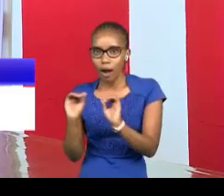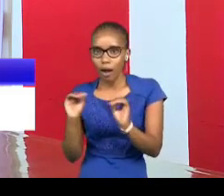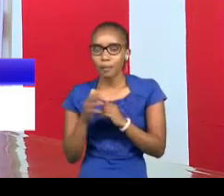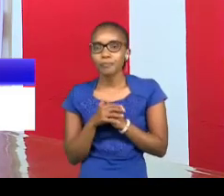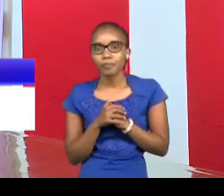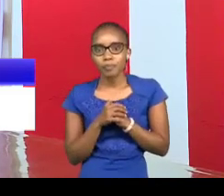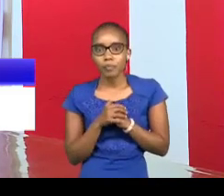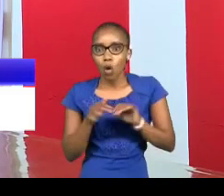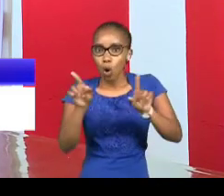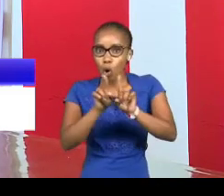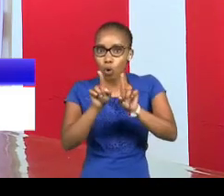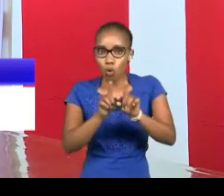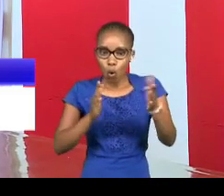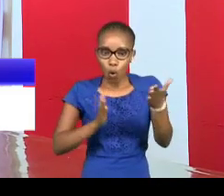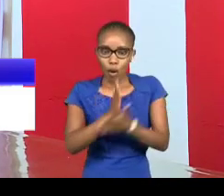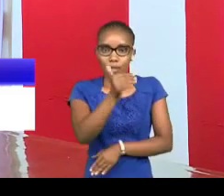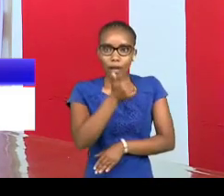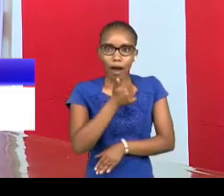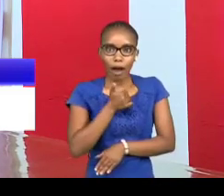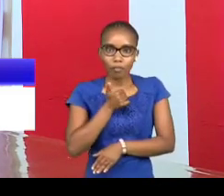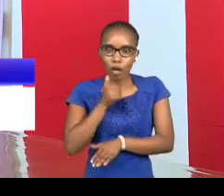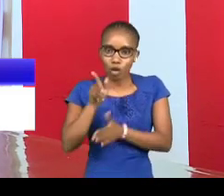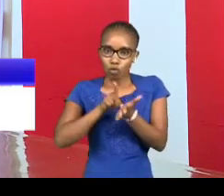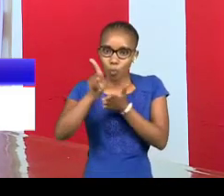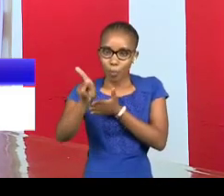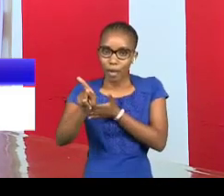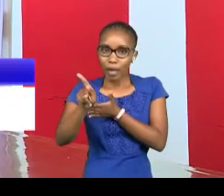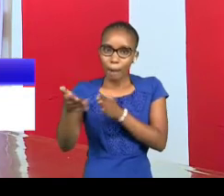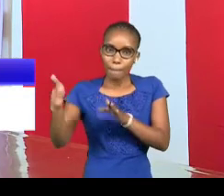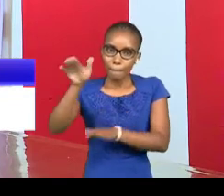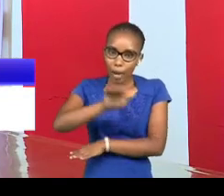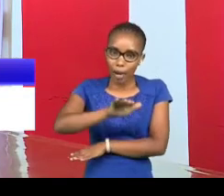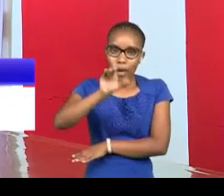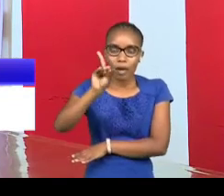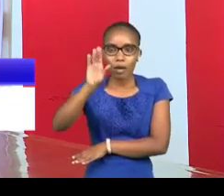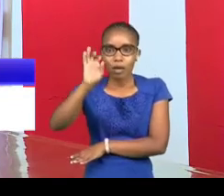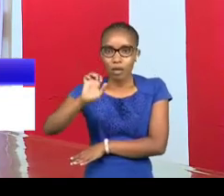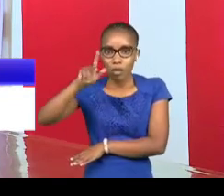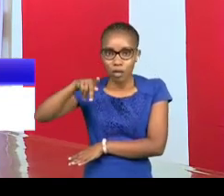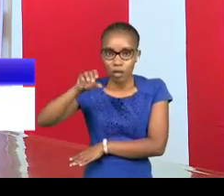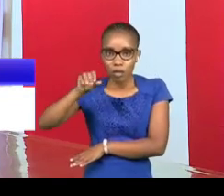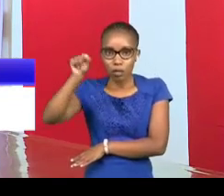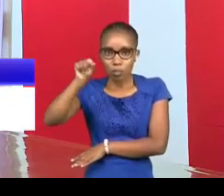tenants have the right to a refund of their deposits once the